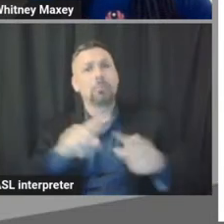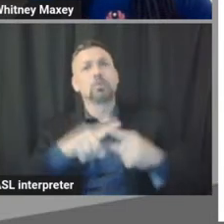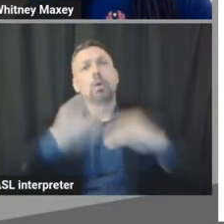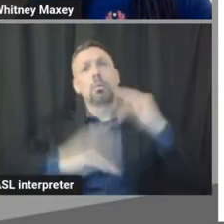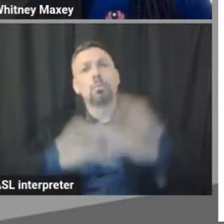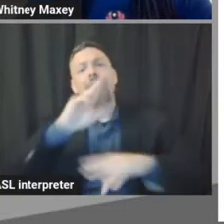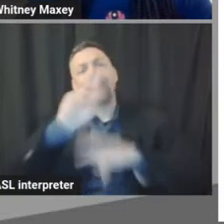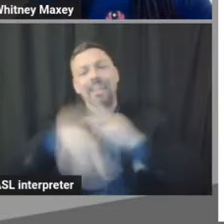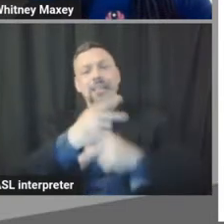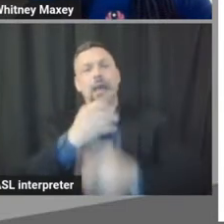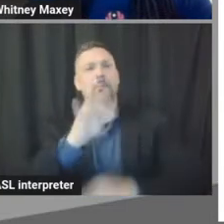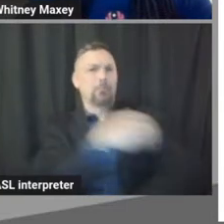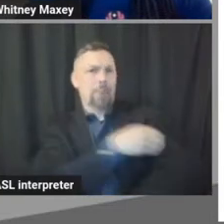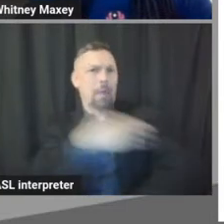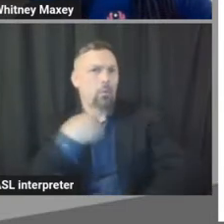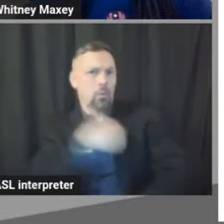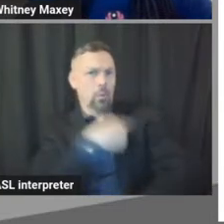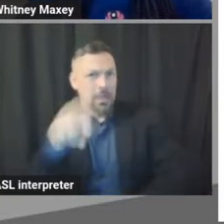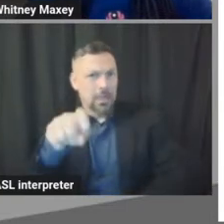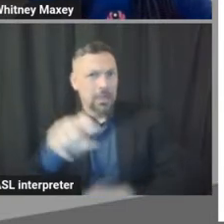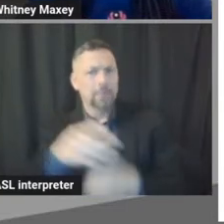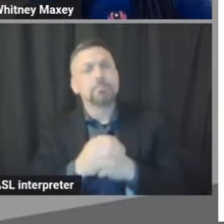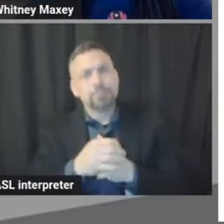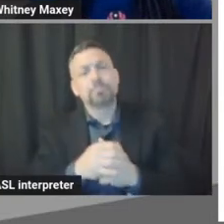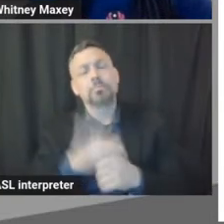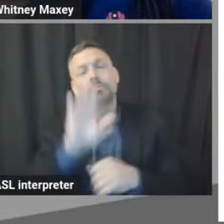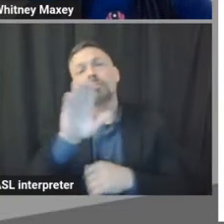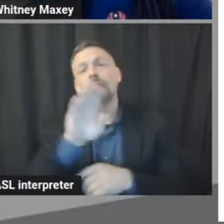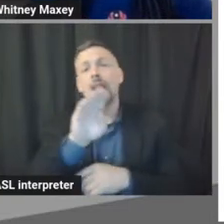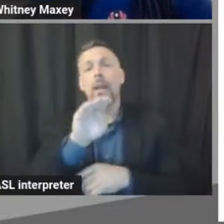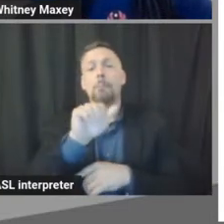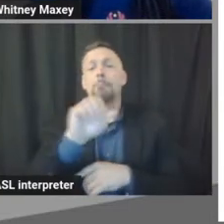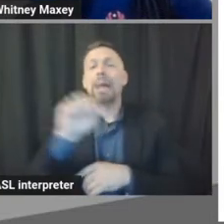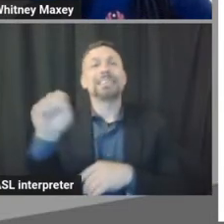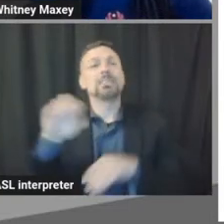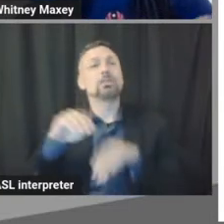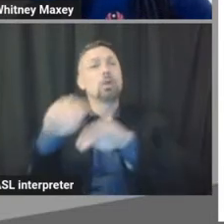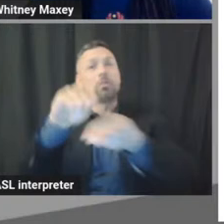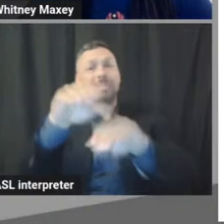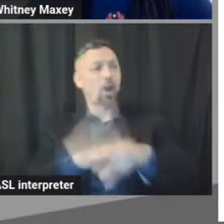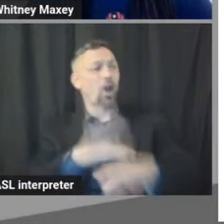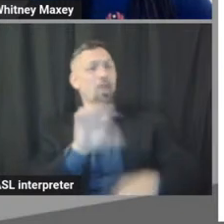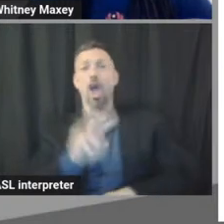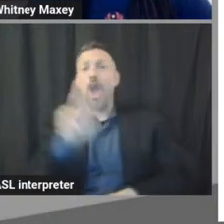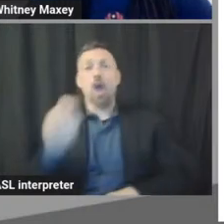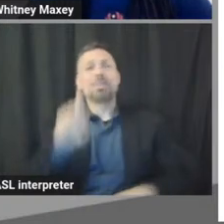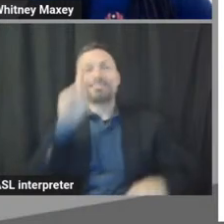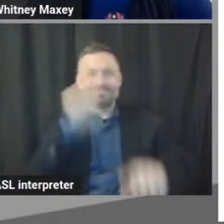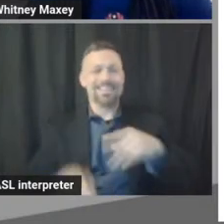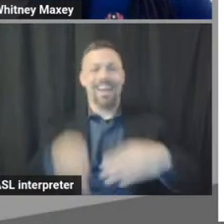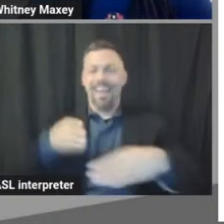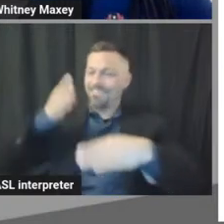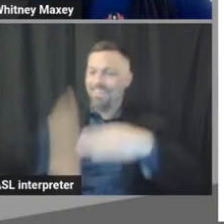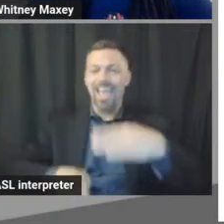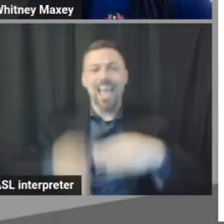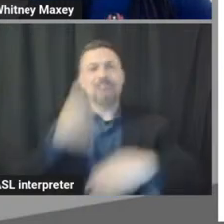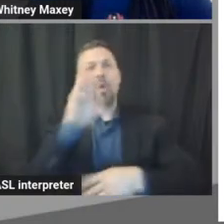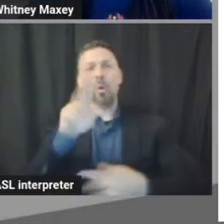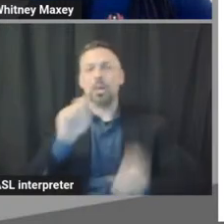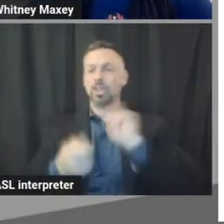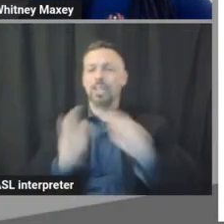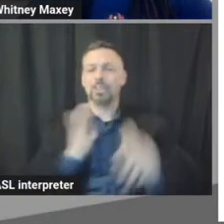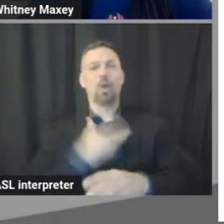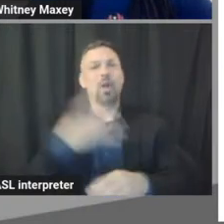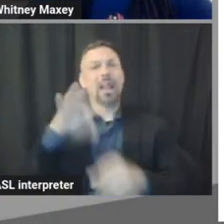kind of power that we need. Mass movements on their own cannot end or change our electoral